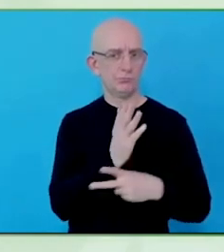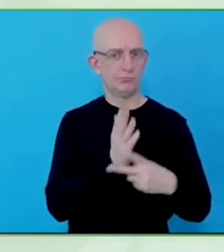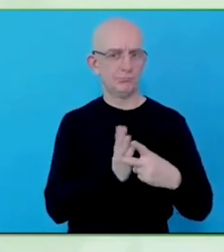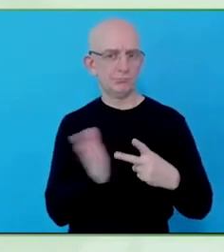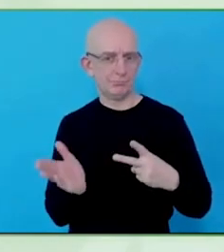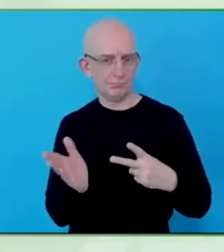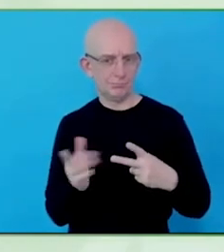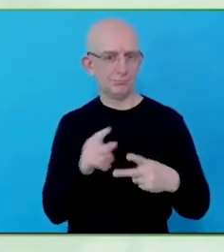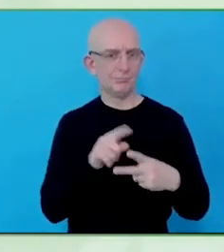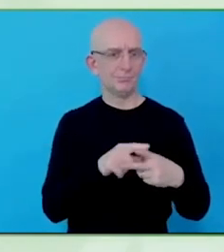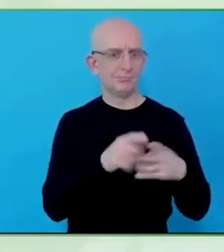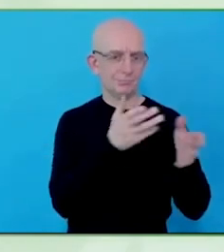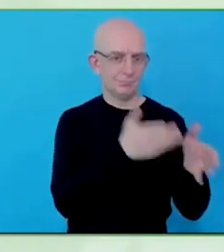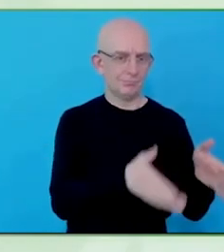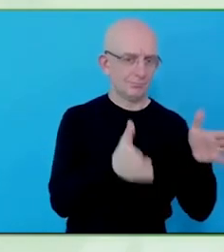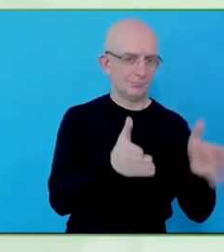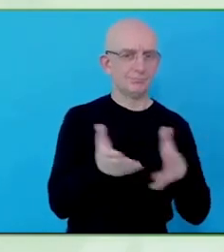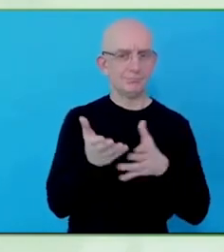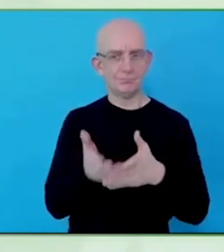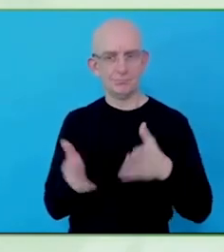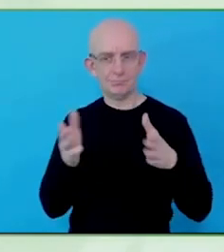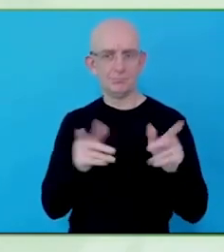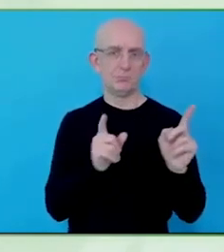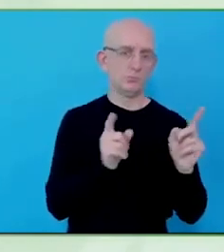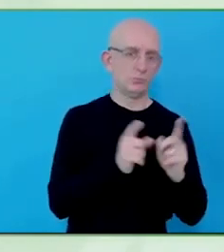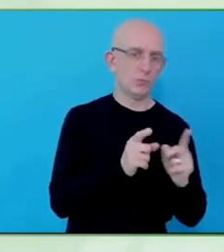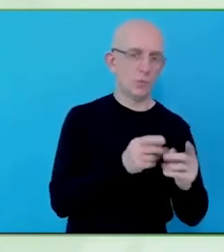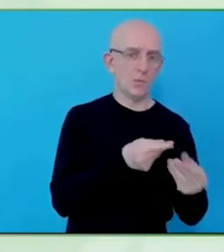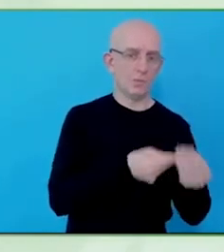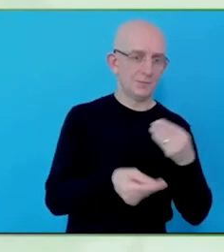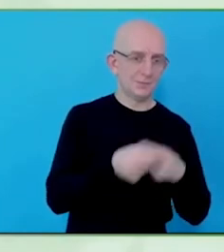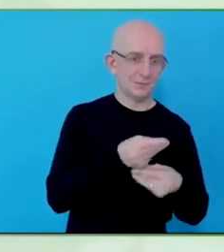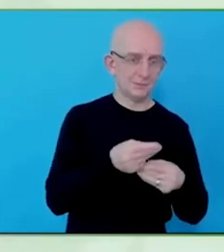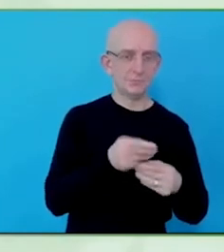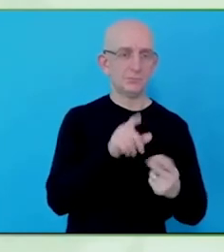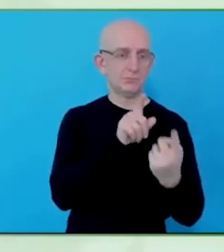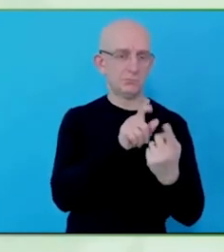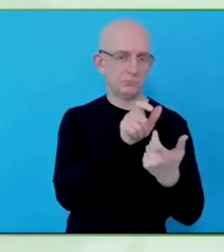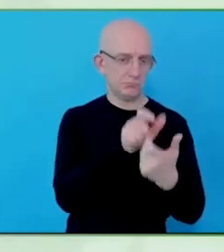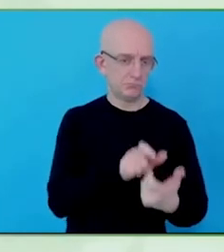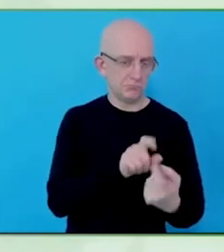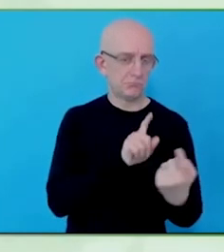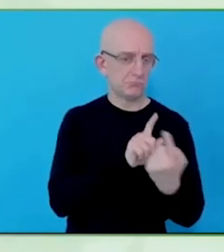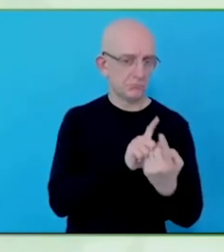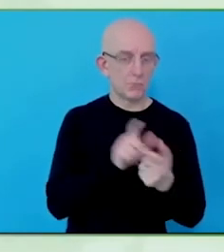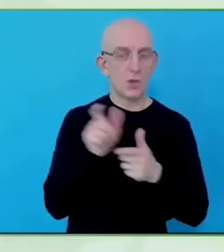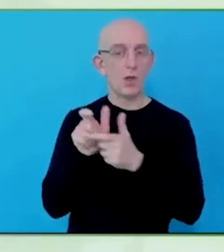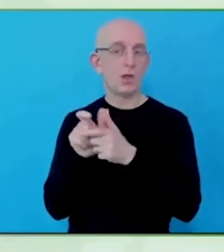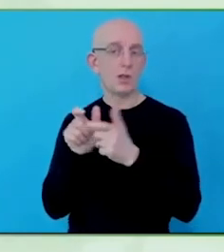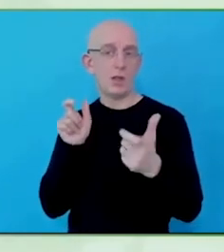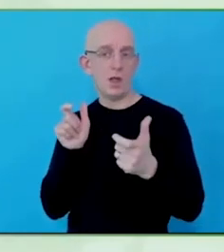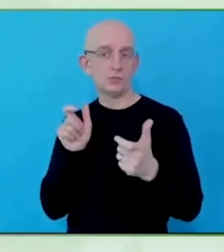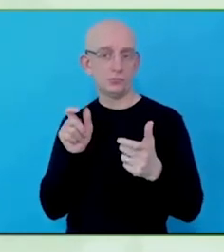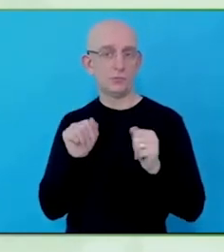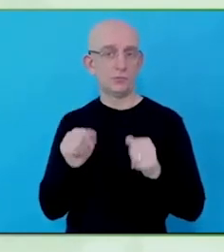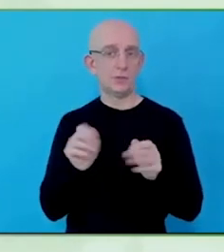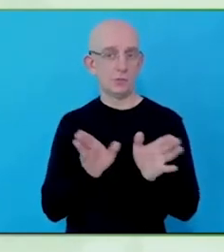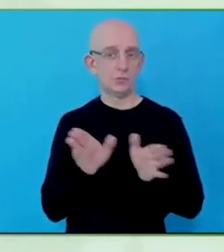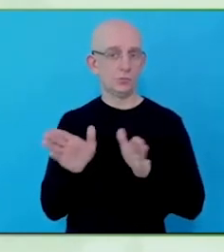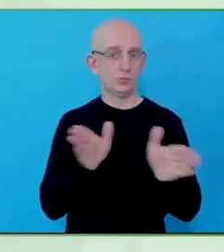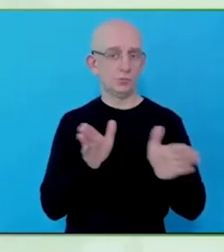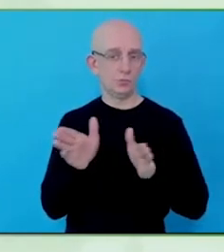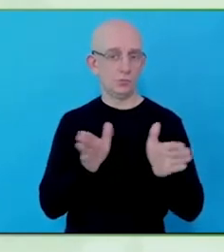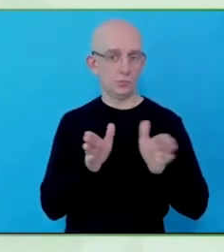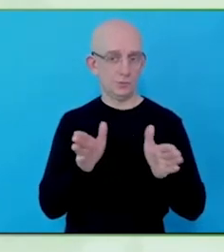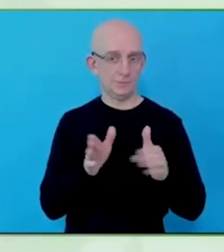problem of our customer, the developer serves the solution, always keeping these needs in